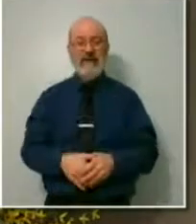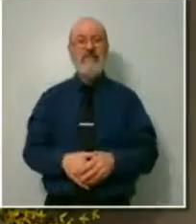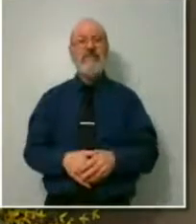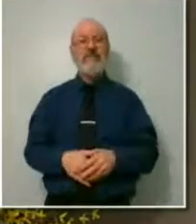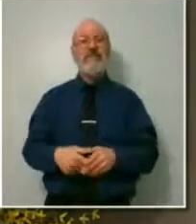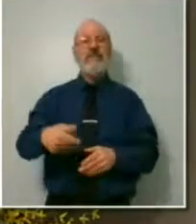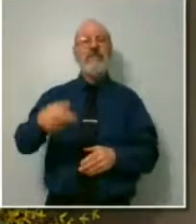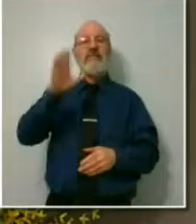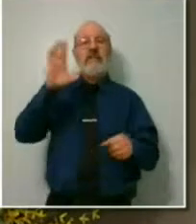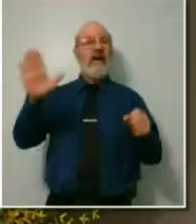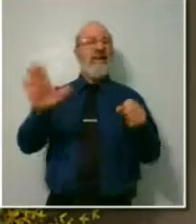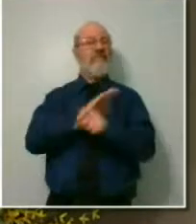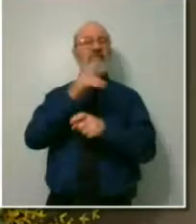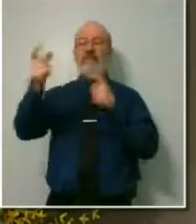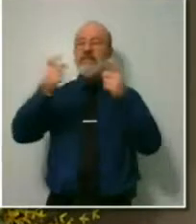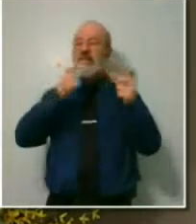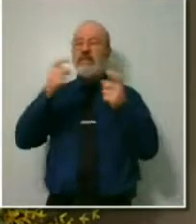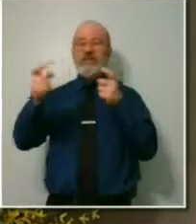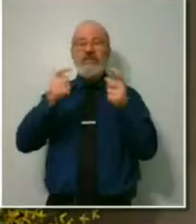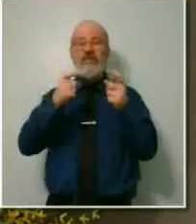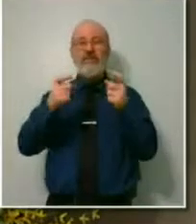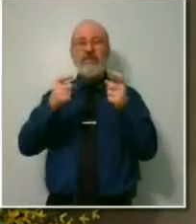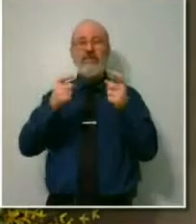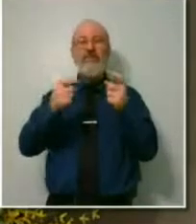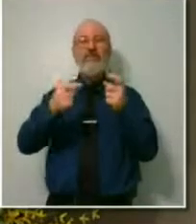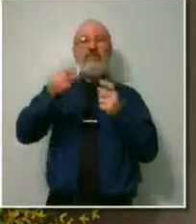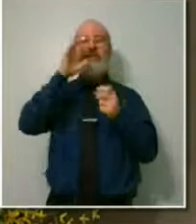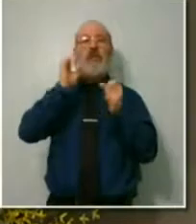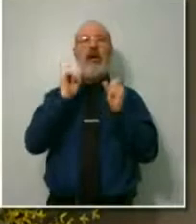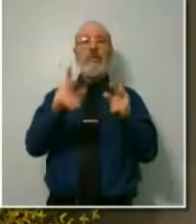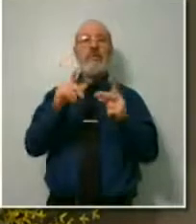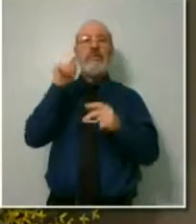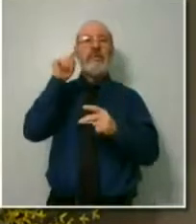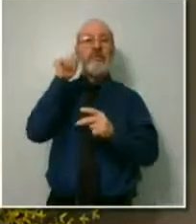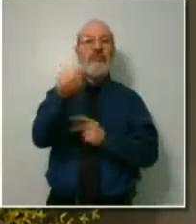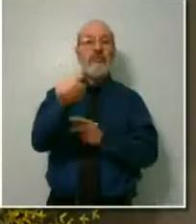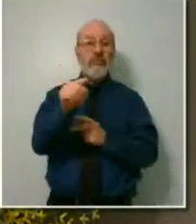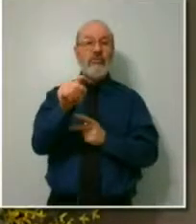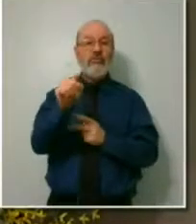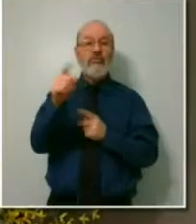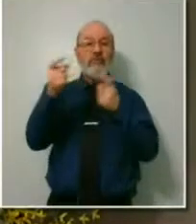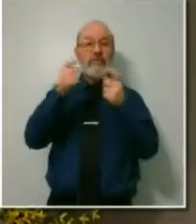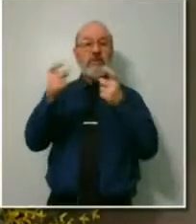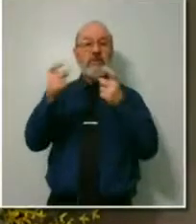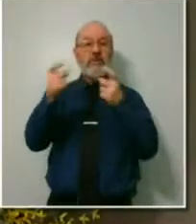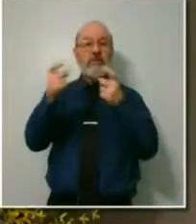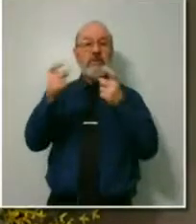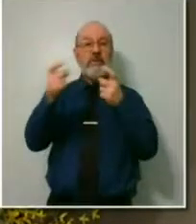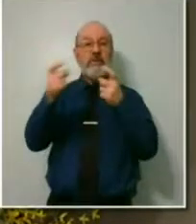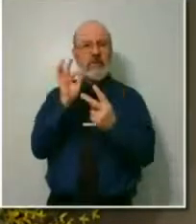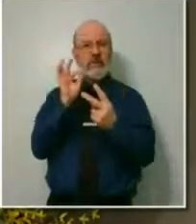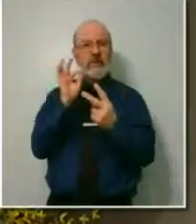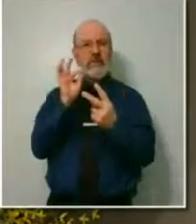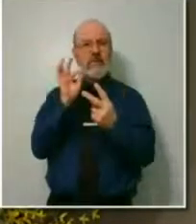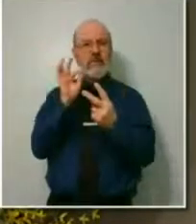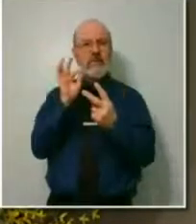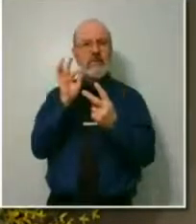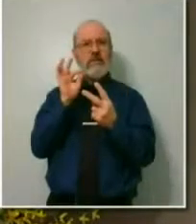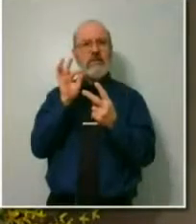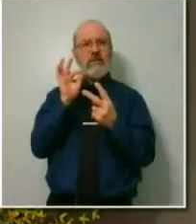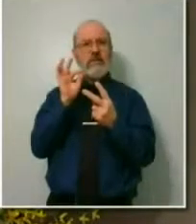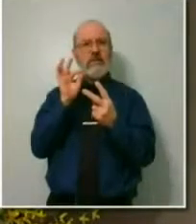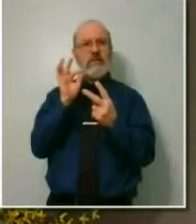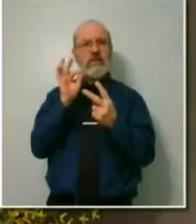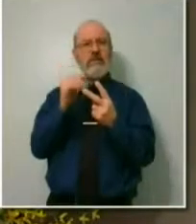in control. He allows you to be in control of your choice, but he always tells you